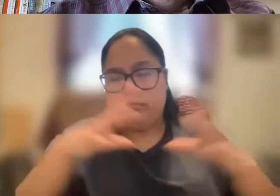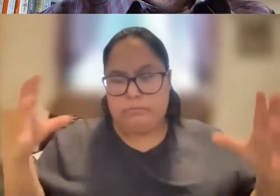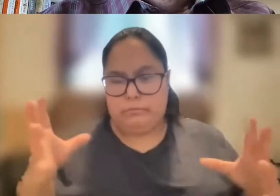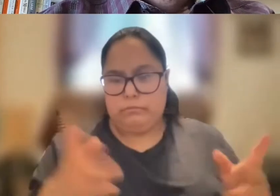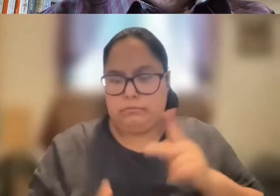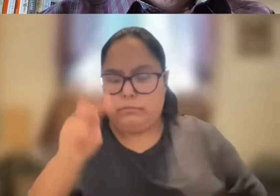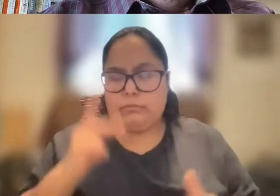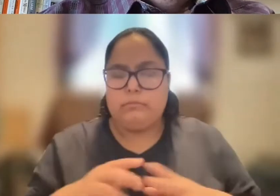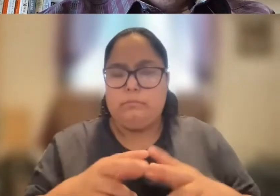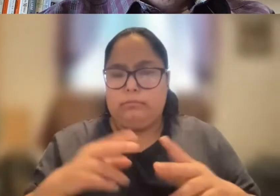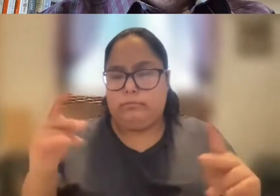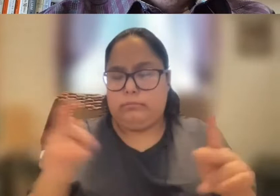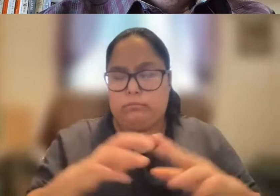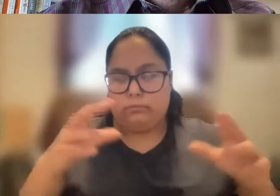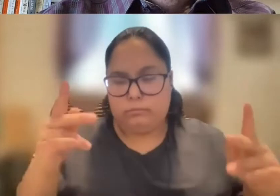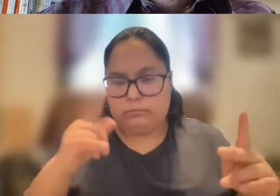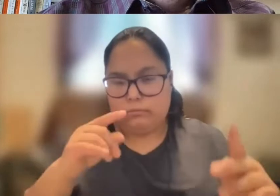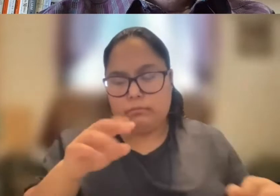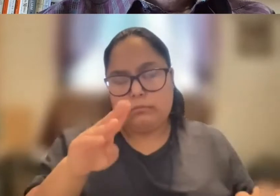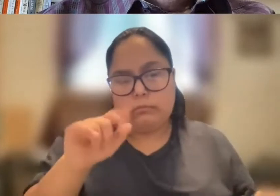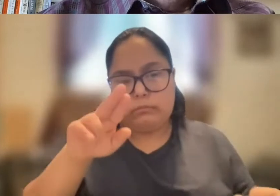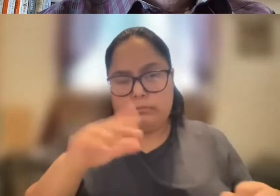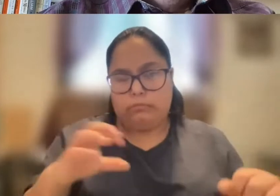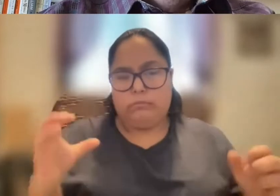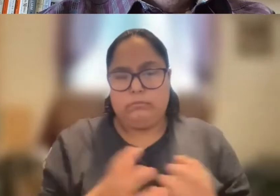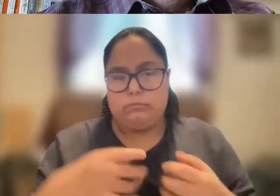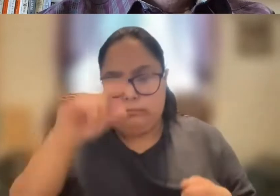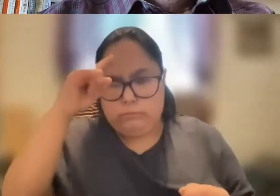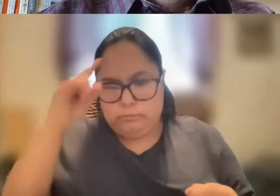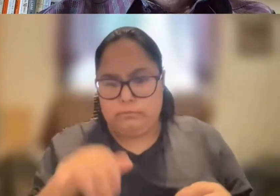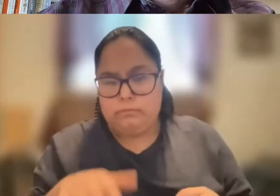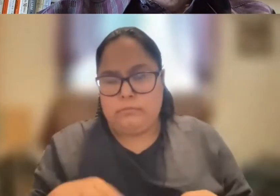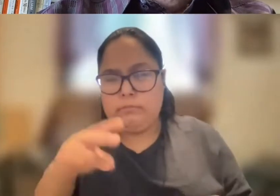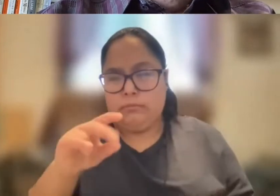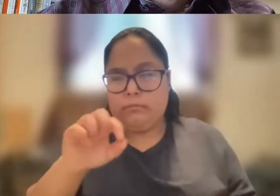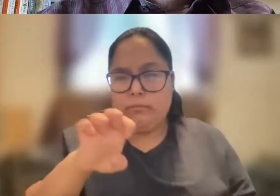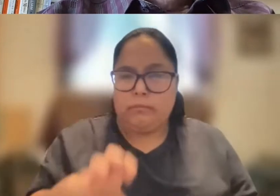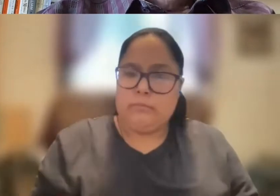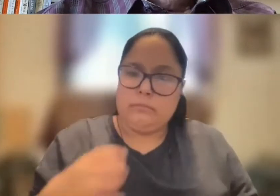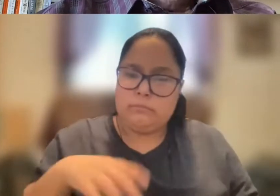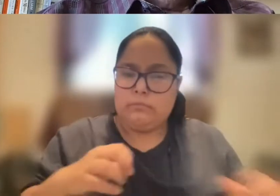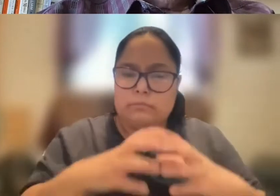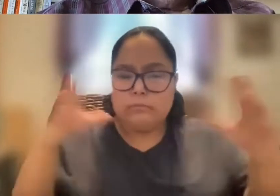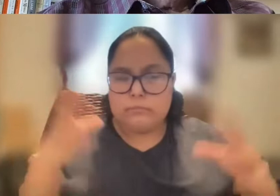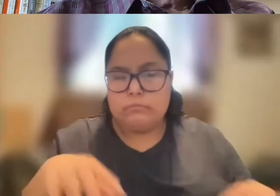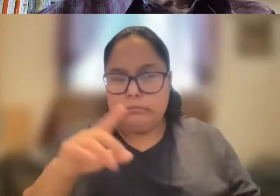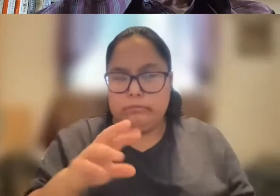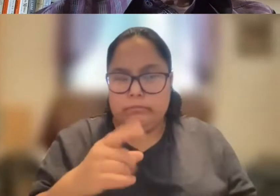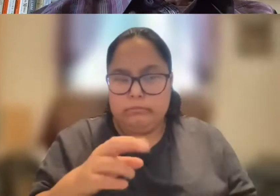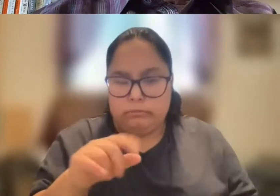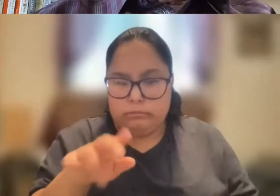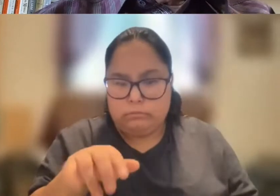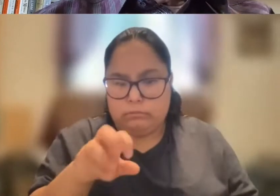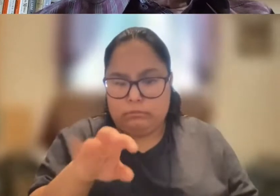is a huge machine. Nothing's going to change on a dime. But I am optimistic, cautiously